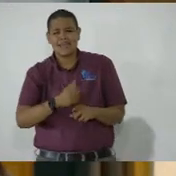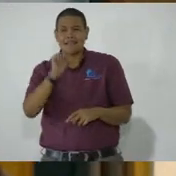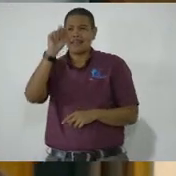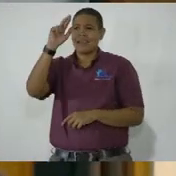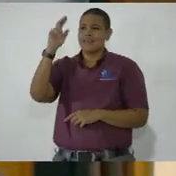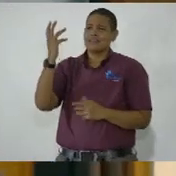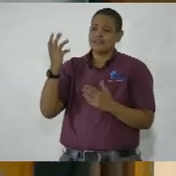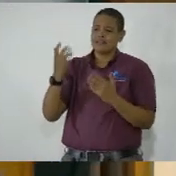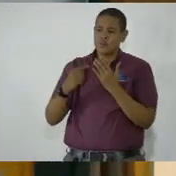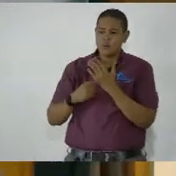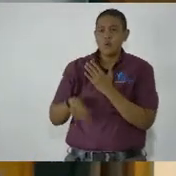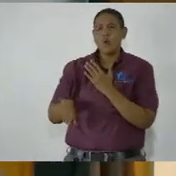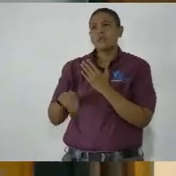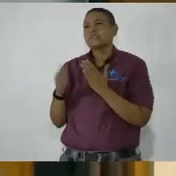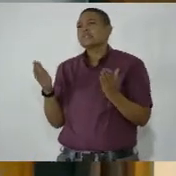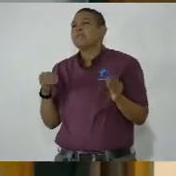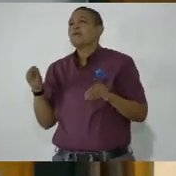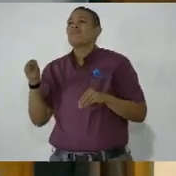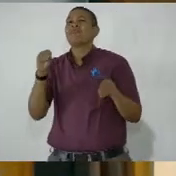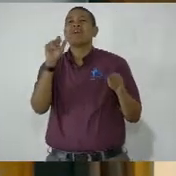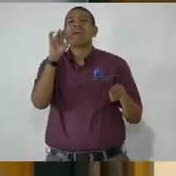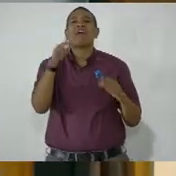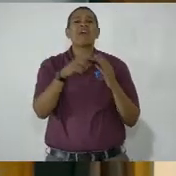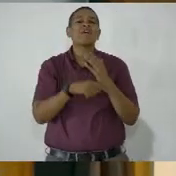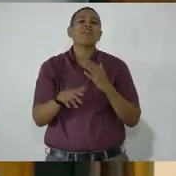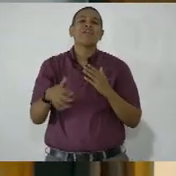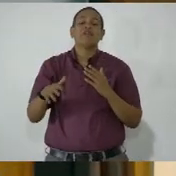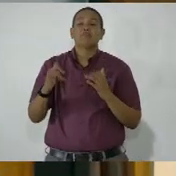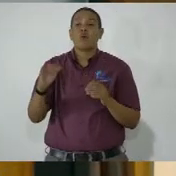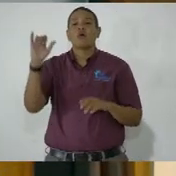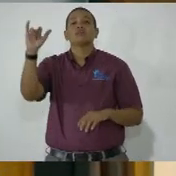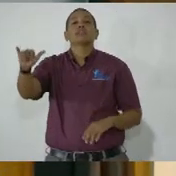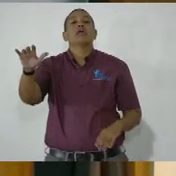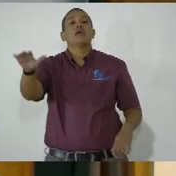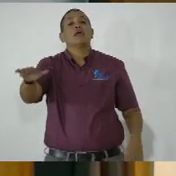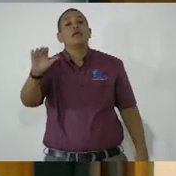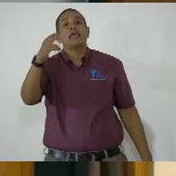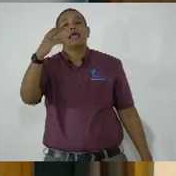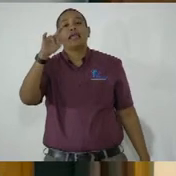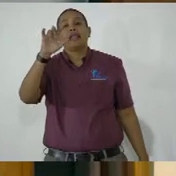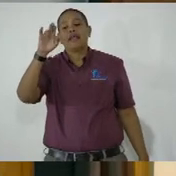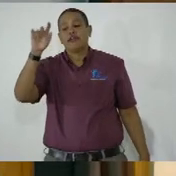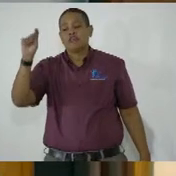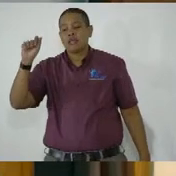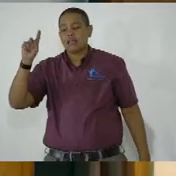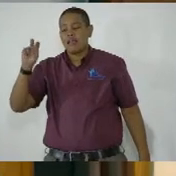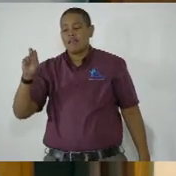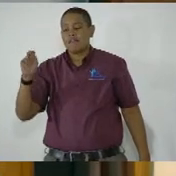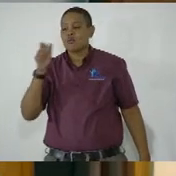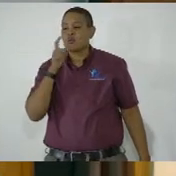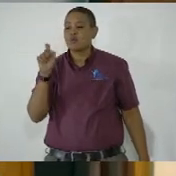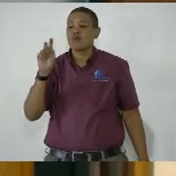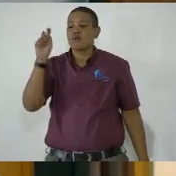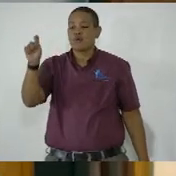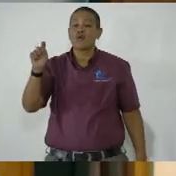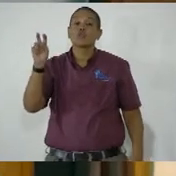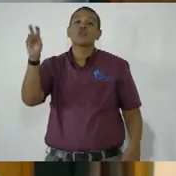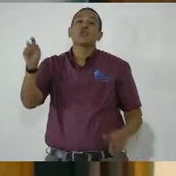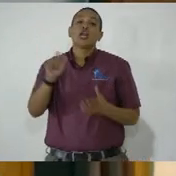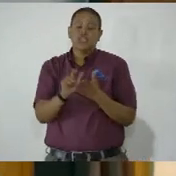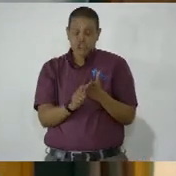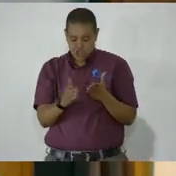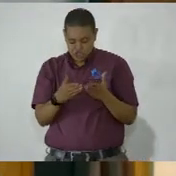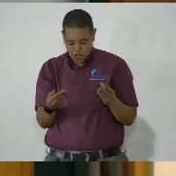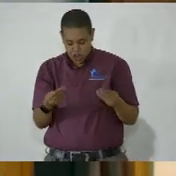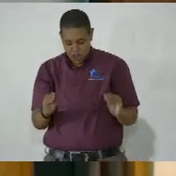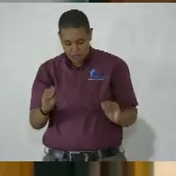where they were, but they are now settled at Hillcrest Avenue. And so anyone who wants to get in touch with the Attorney